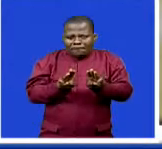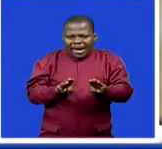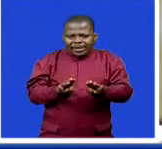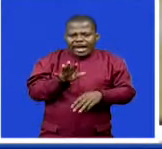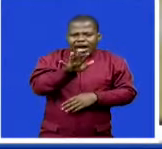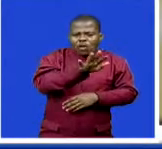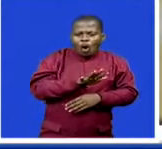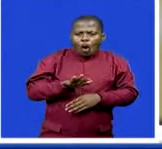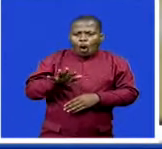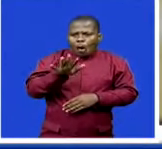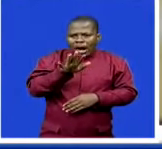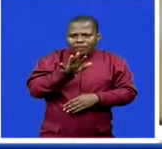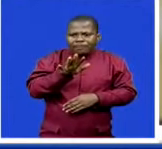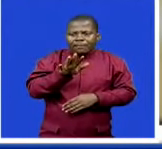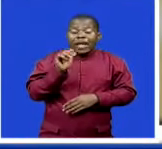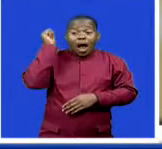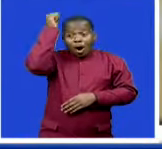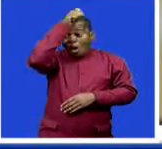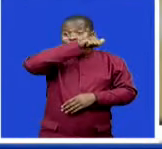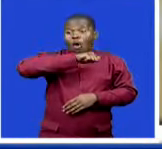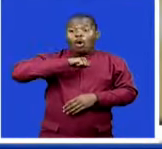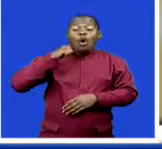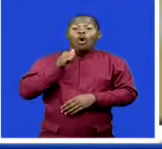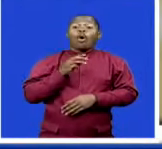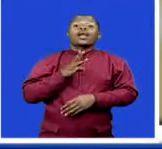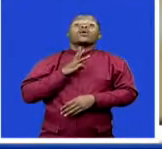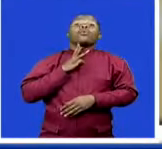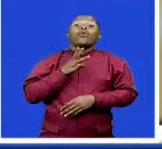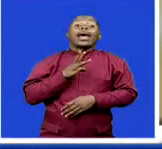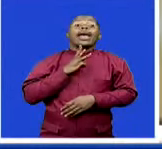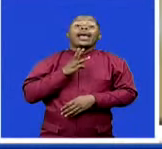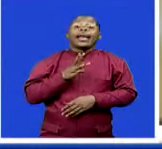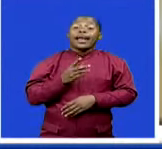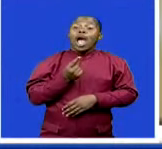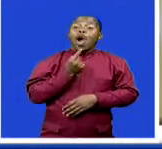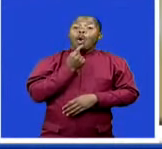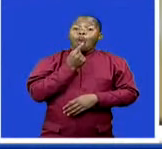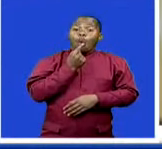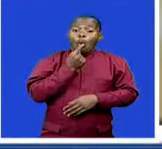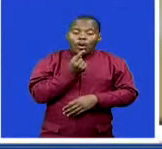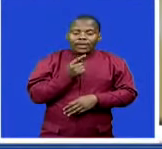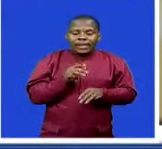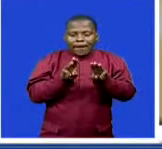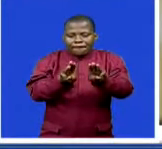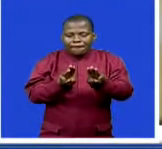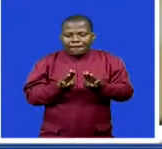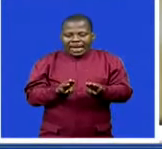In the last message God has given me today, says in